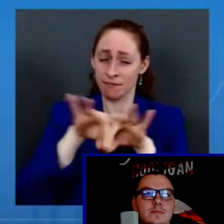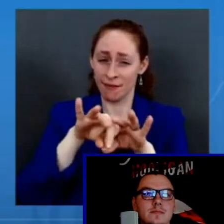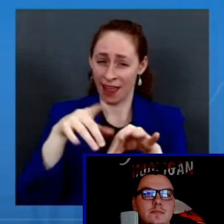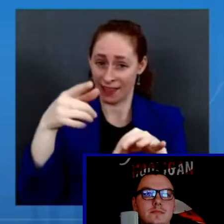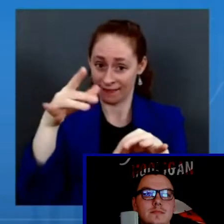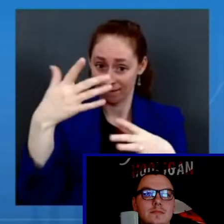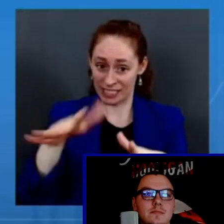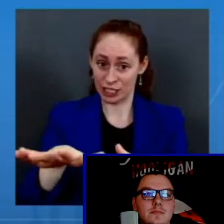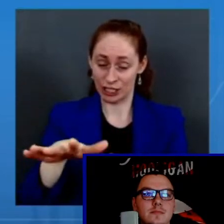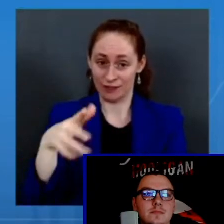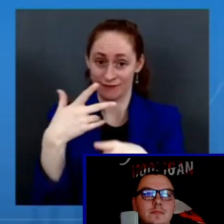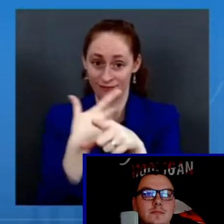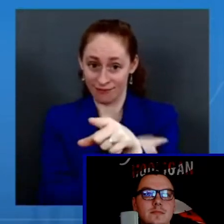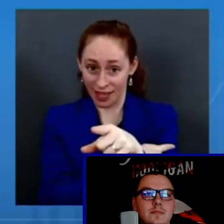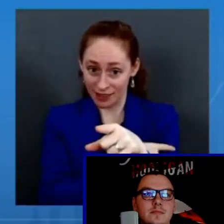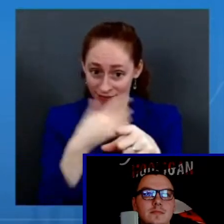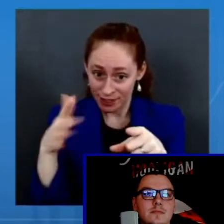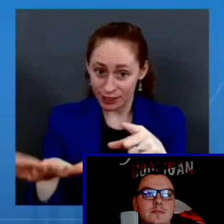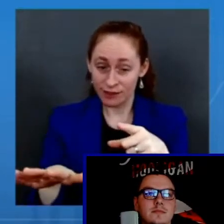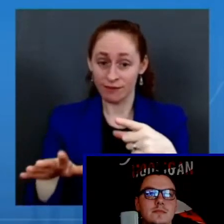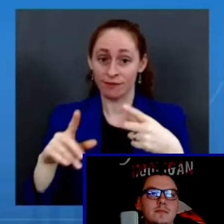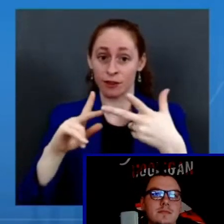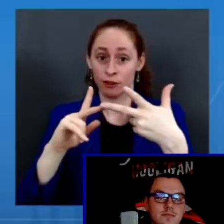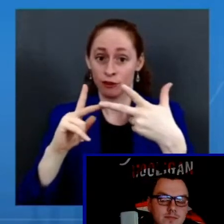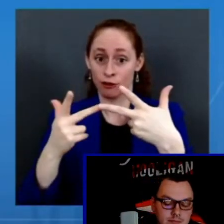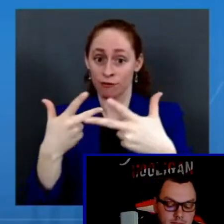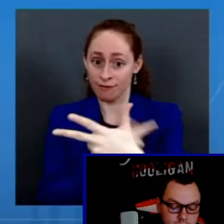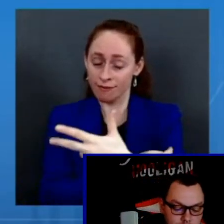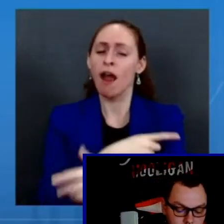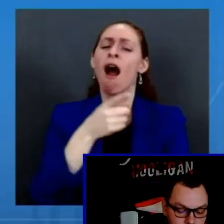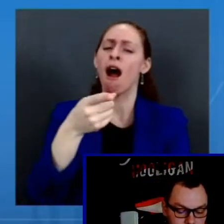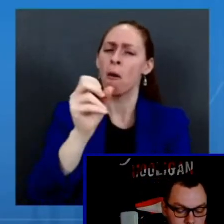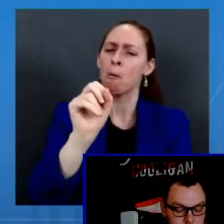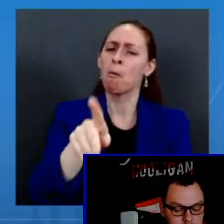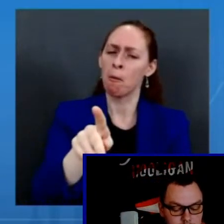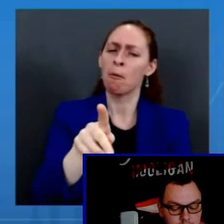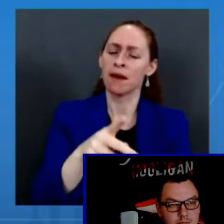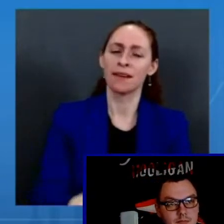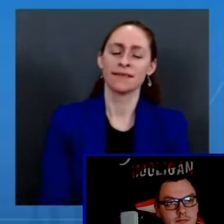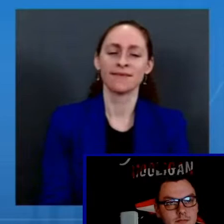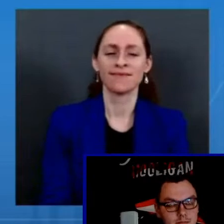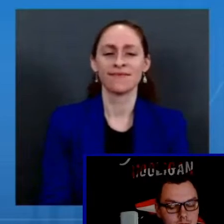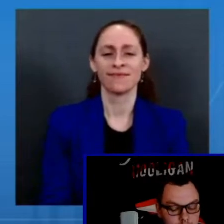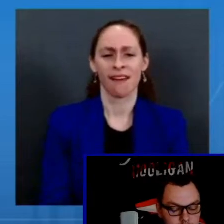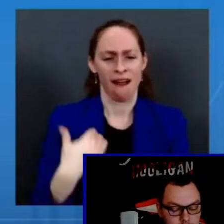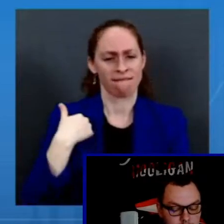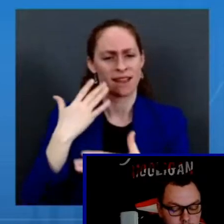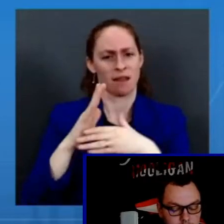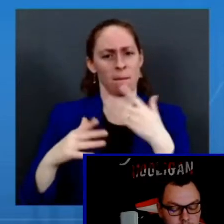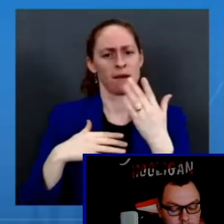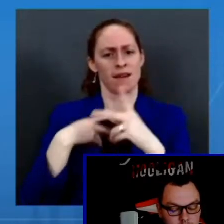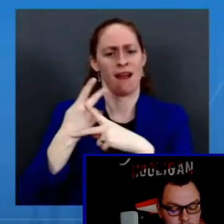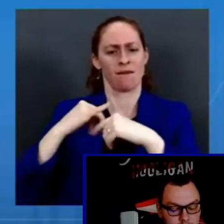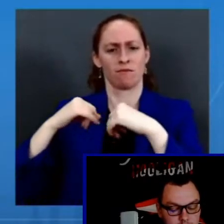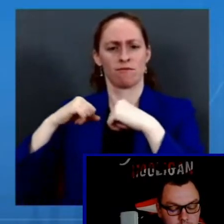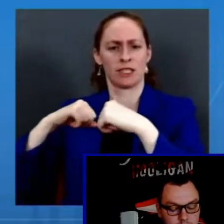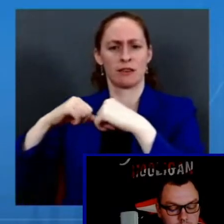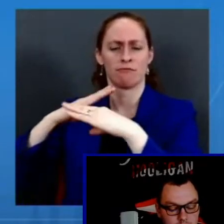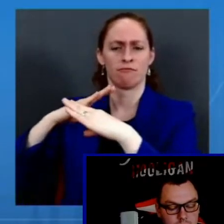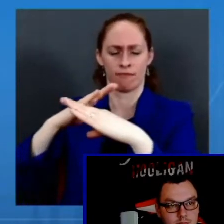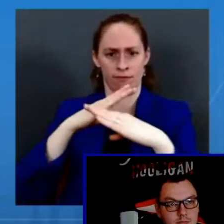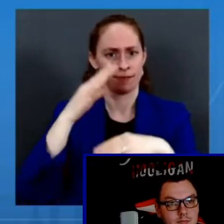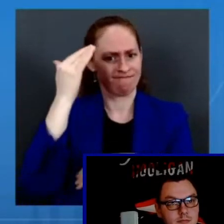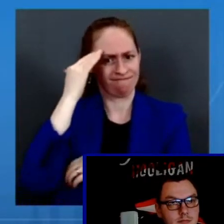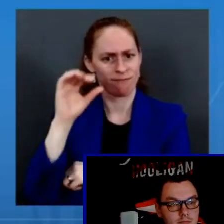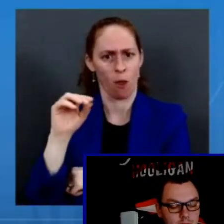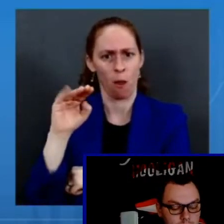nature, we will see fully vaccinated people get COVID. They'll likely be asymptomatic or feel under the weather for a few